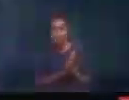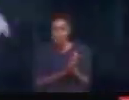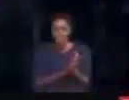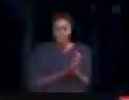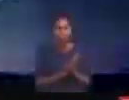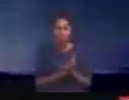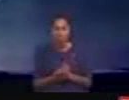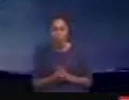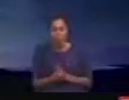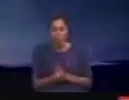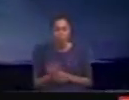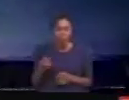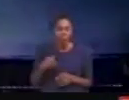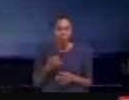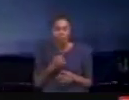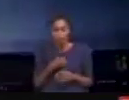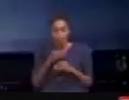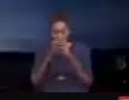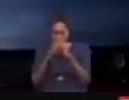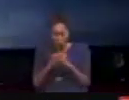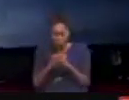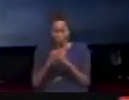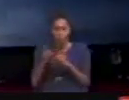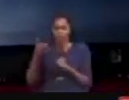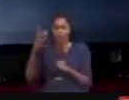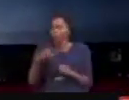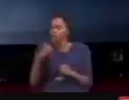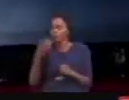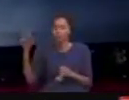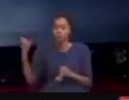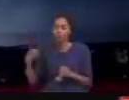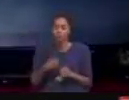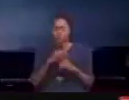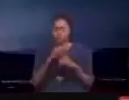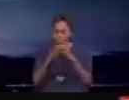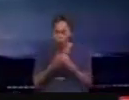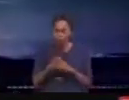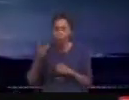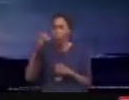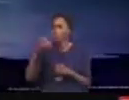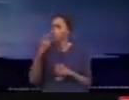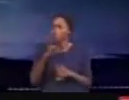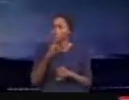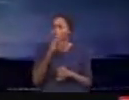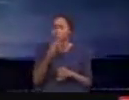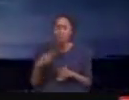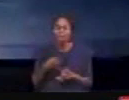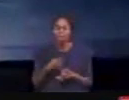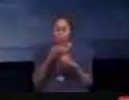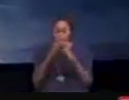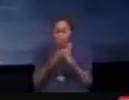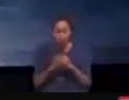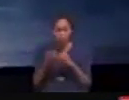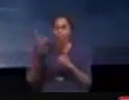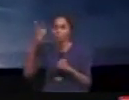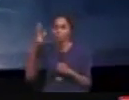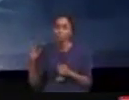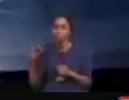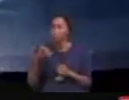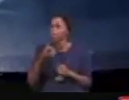praise. We worship the God who was. We worship the God who is. We worship the God